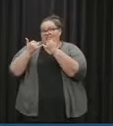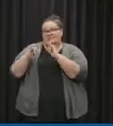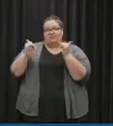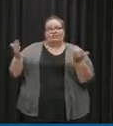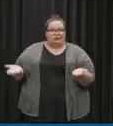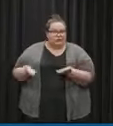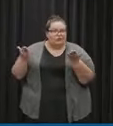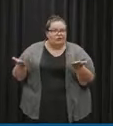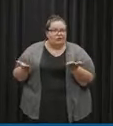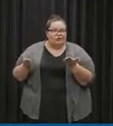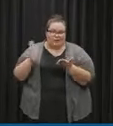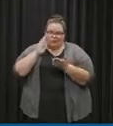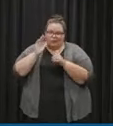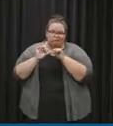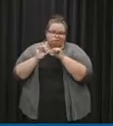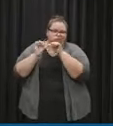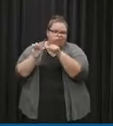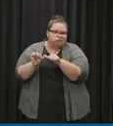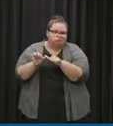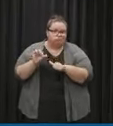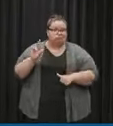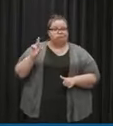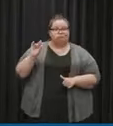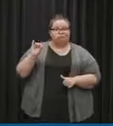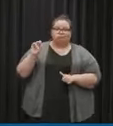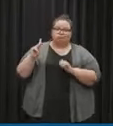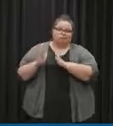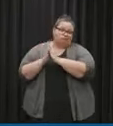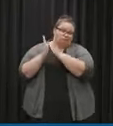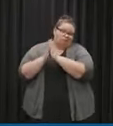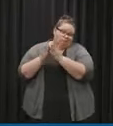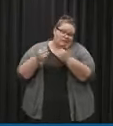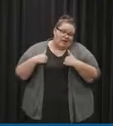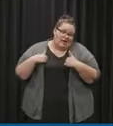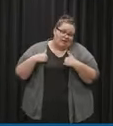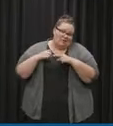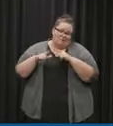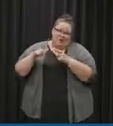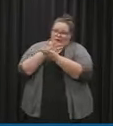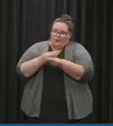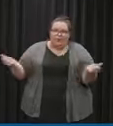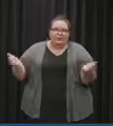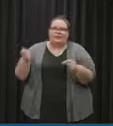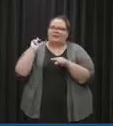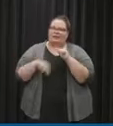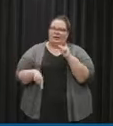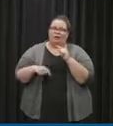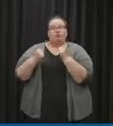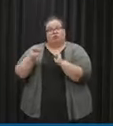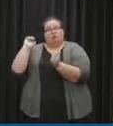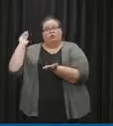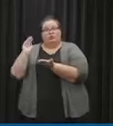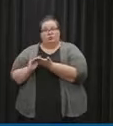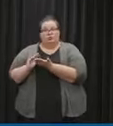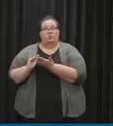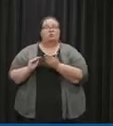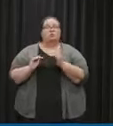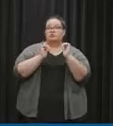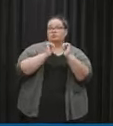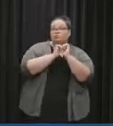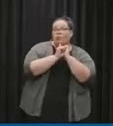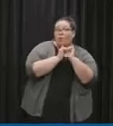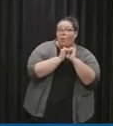it will continue to be with us. There will be risks which we will try to reduce, but we cannot eliminate. When our children play sports, there will be fewer